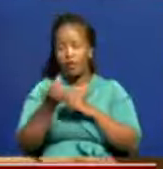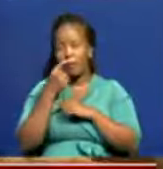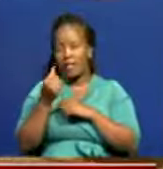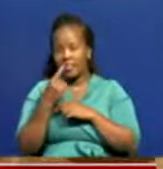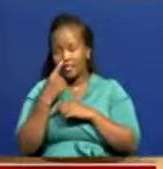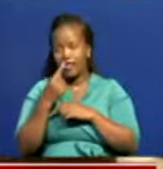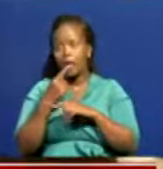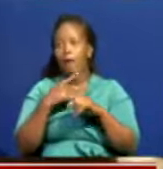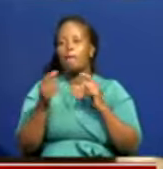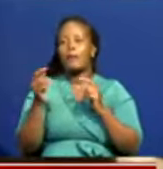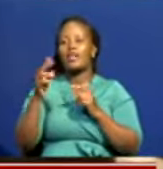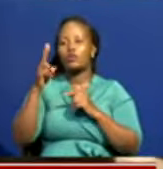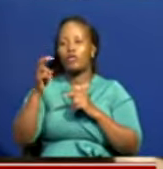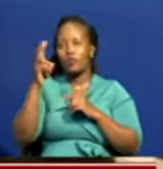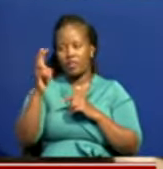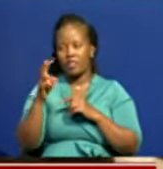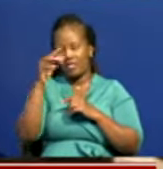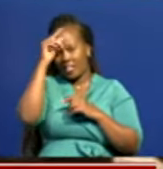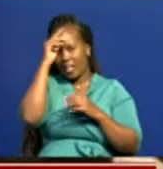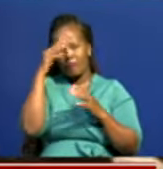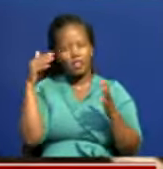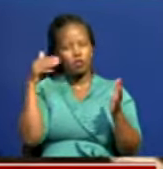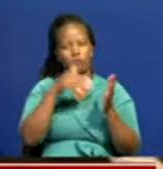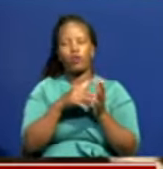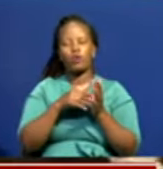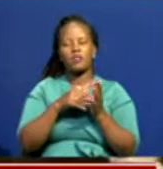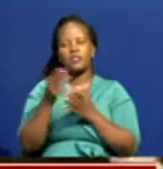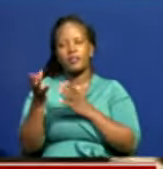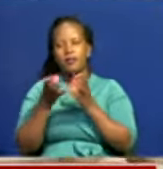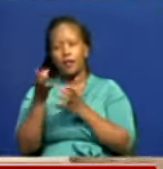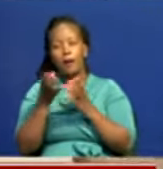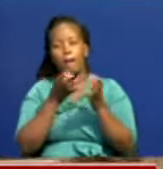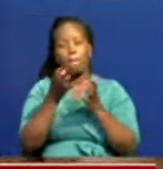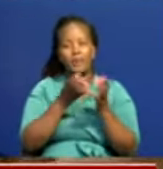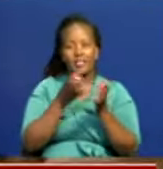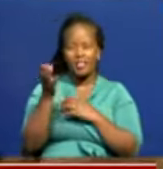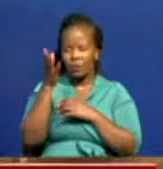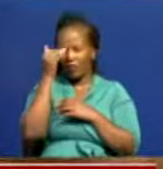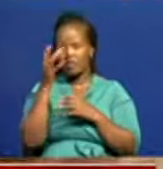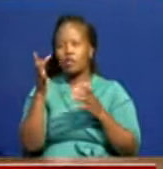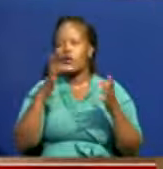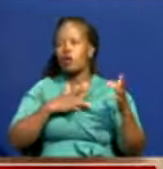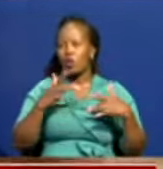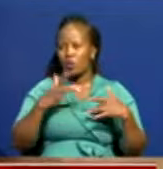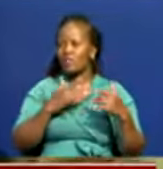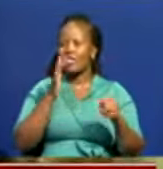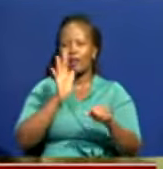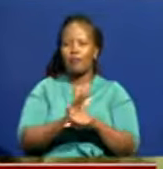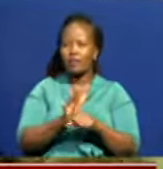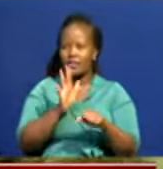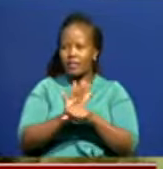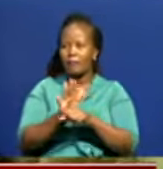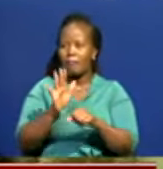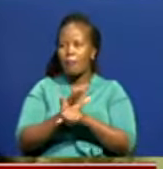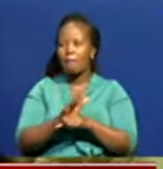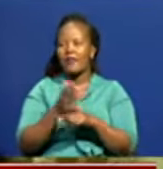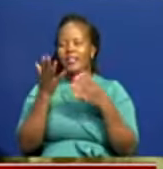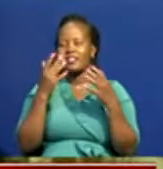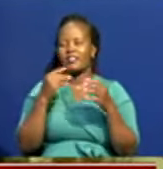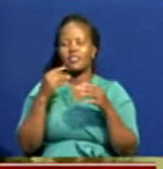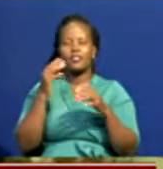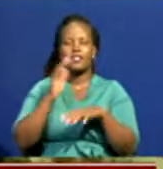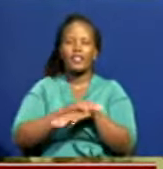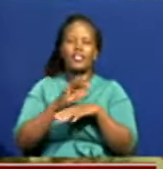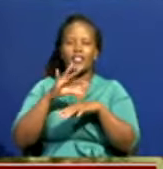the government banned the commercial slaughter of donkeys. This ban was due to concerns about the theft of donkeys by gangs seeking their skin and